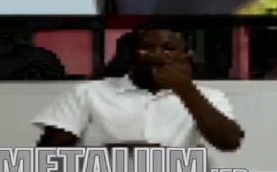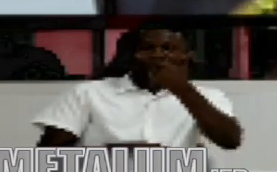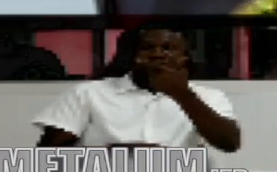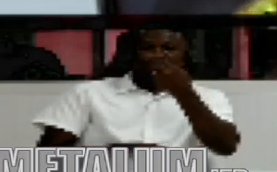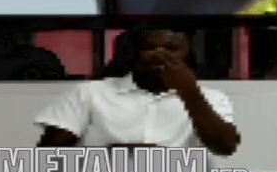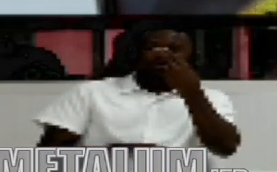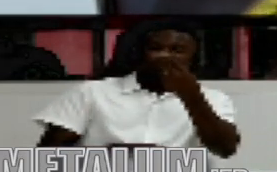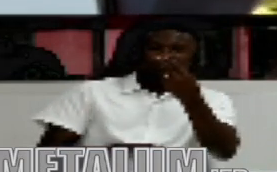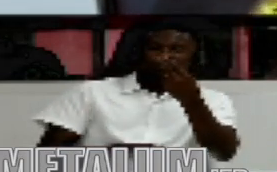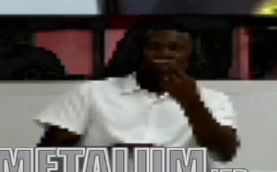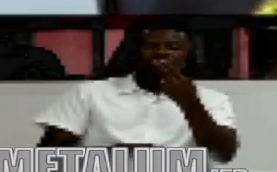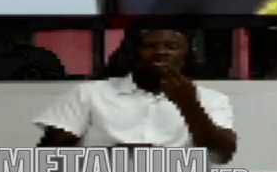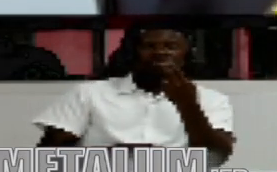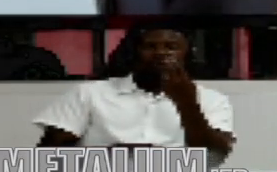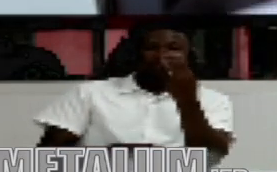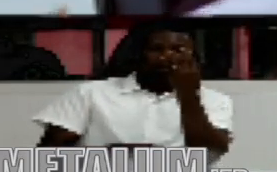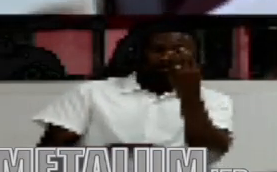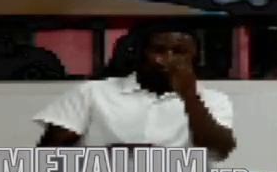Request granted. Thank you.